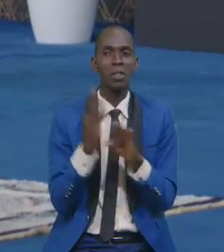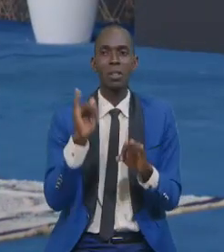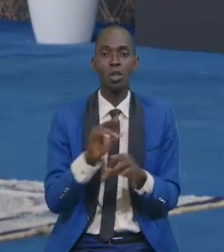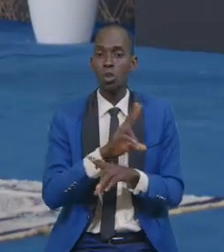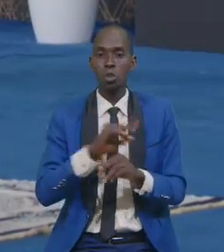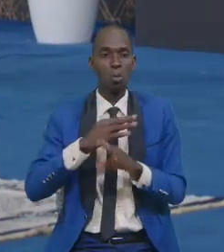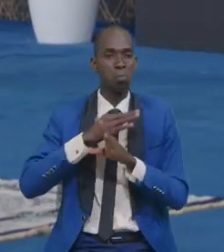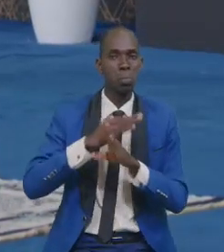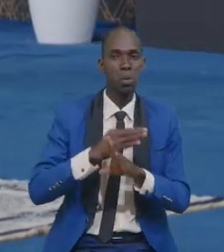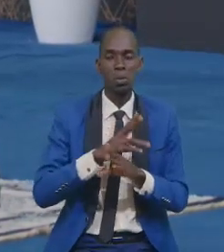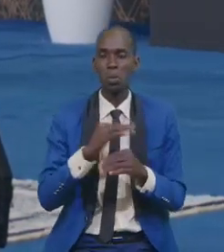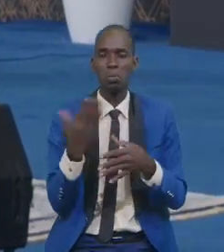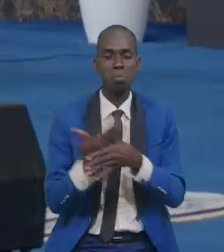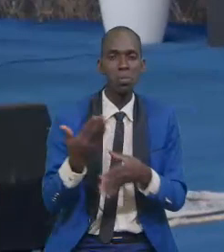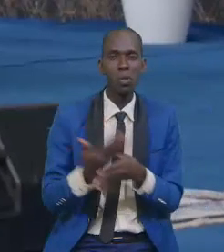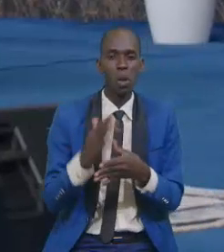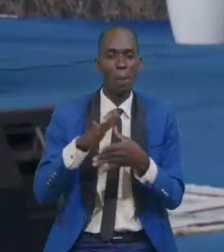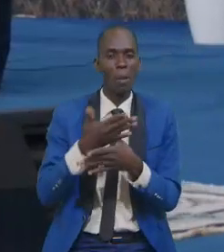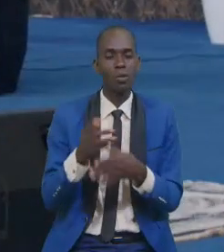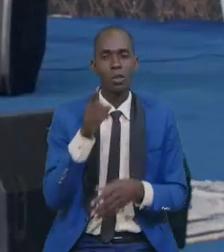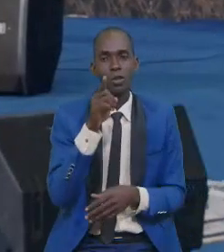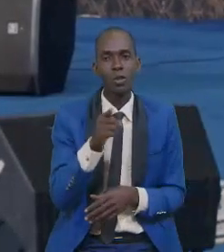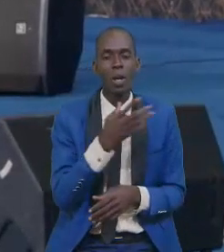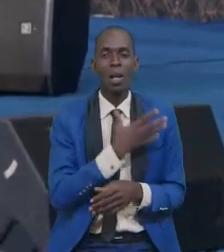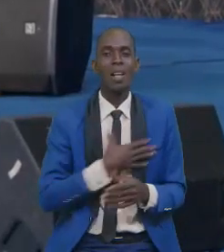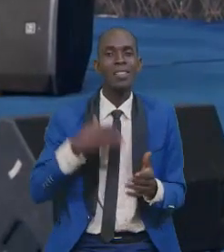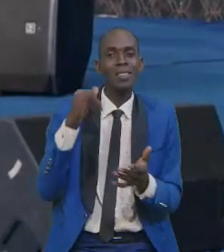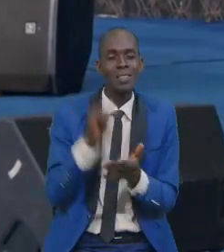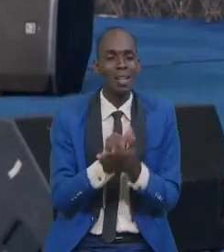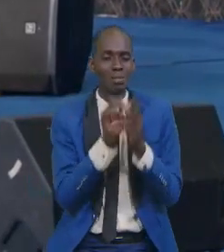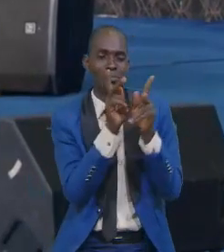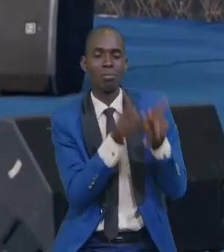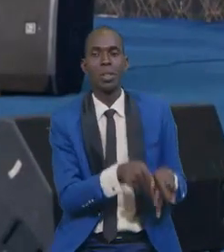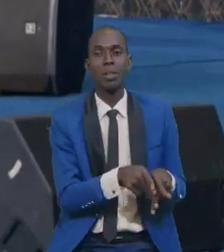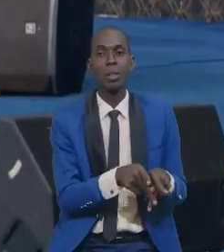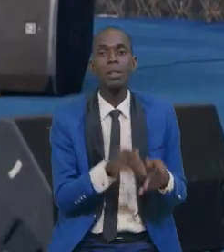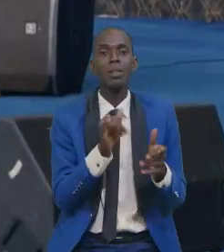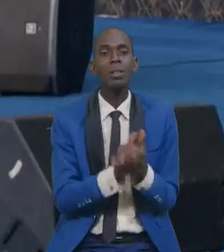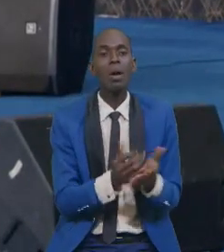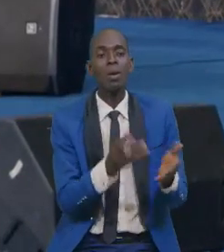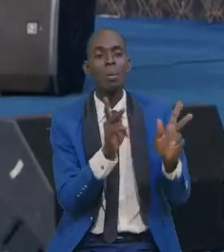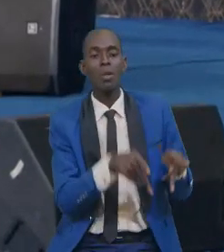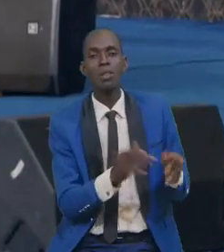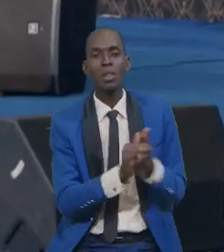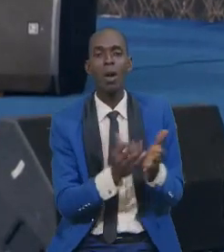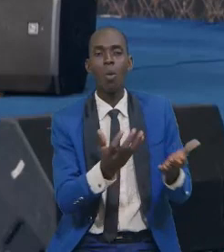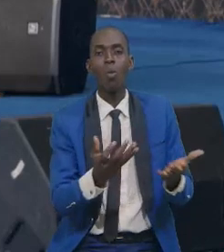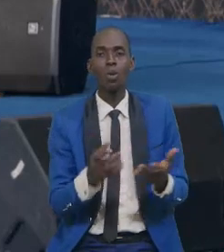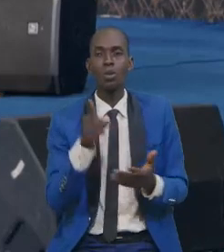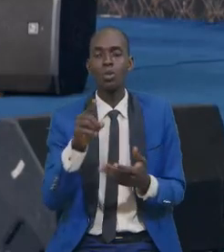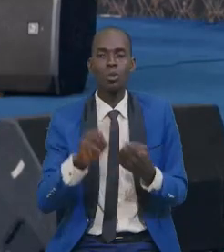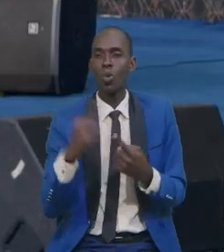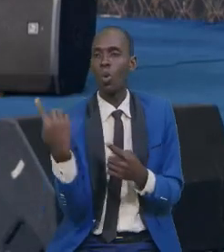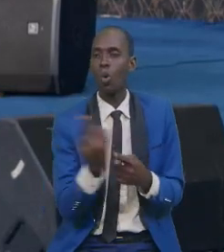there's no hindrance between you and that person that wants you always to be